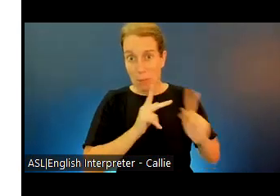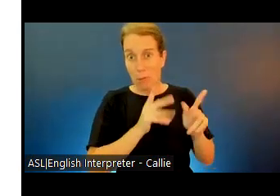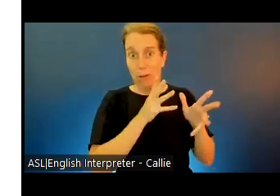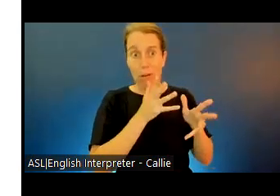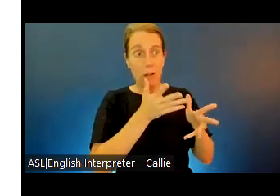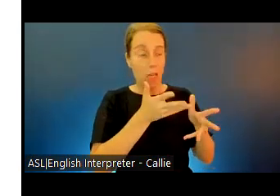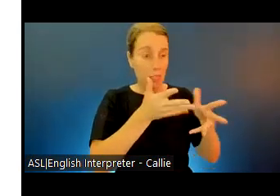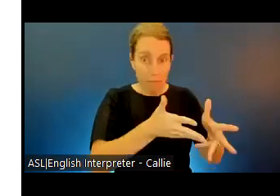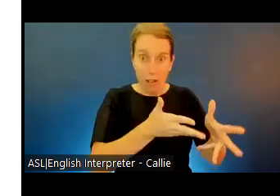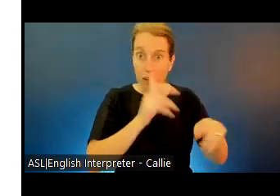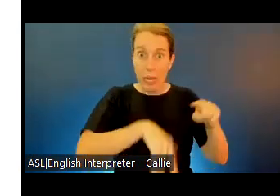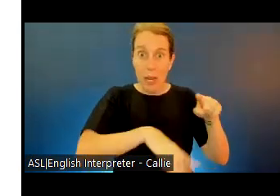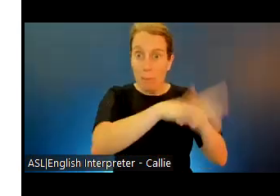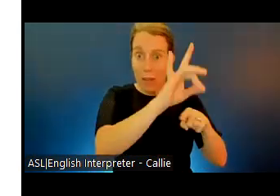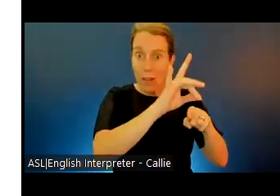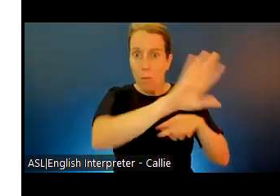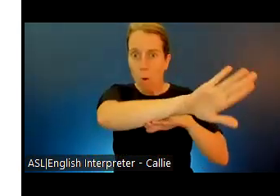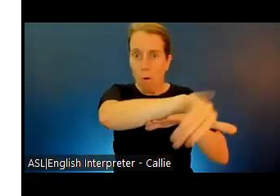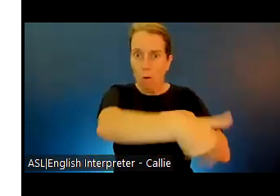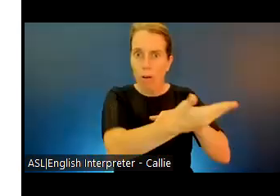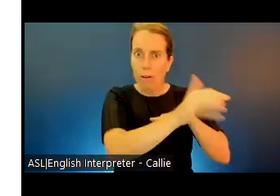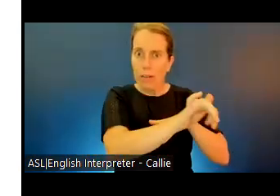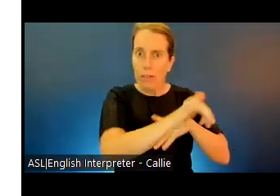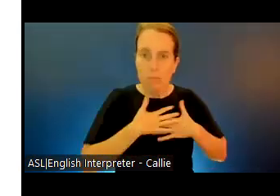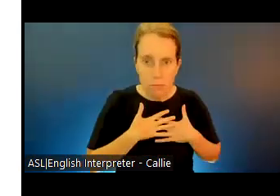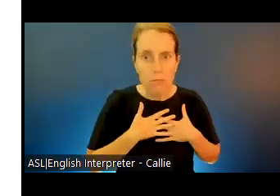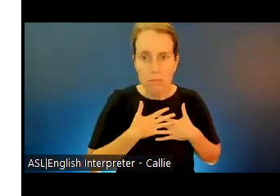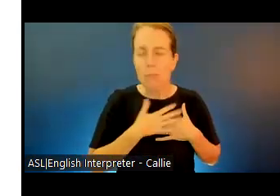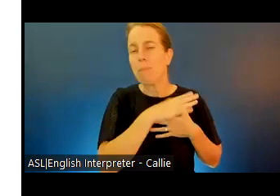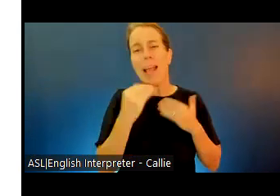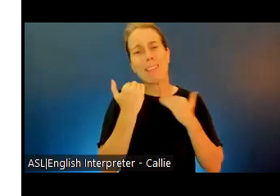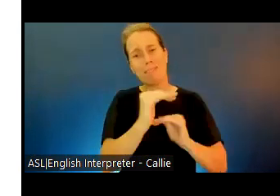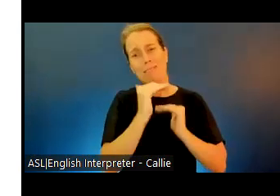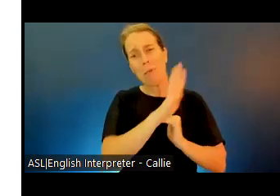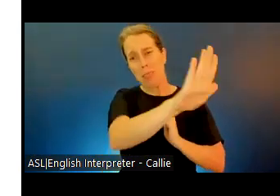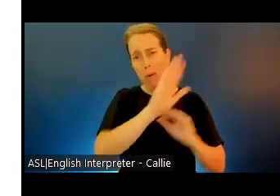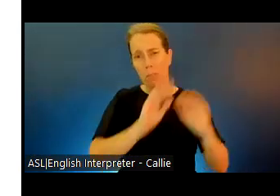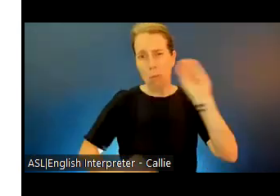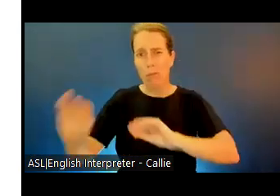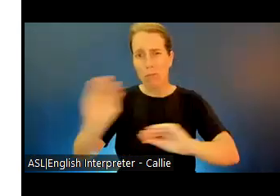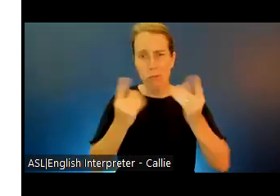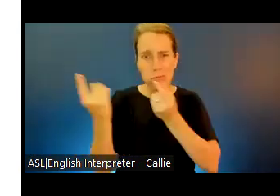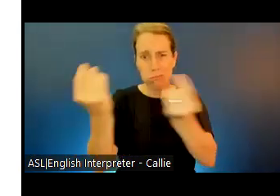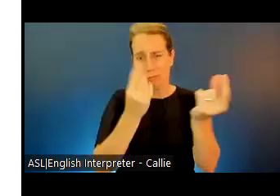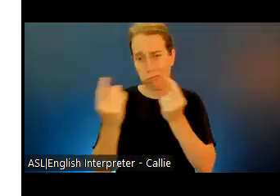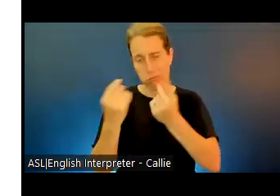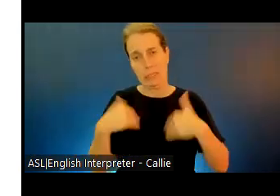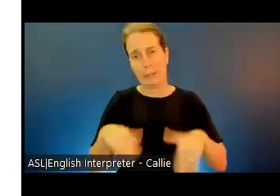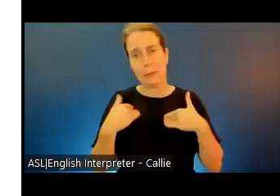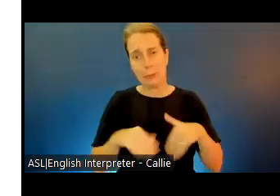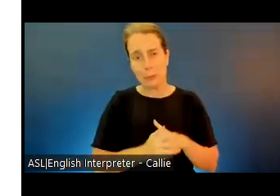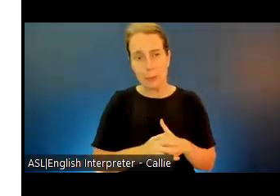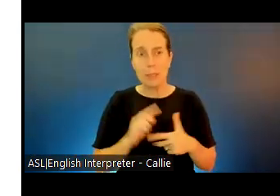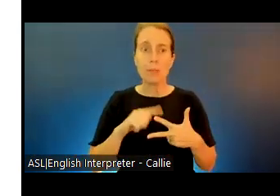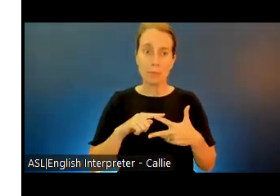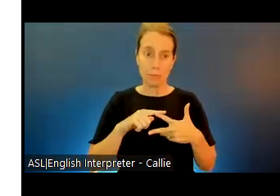independently move around. Another key policy issue that we're concerned about is work and jobs. So AARP has a program